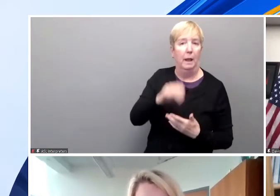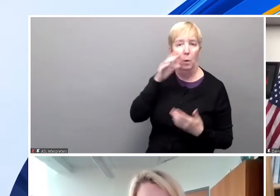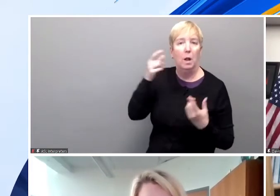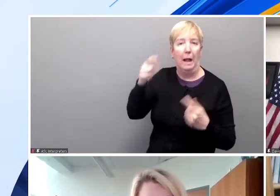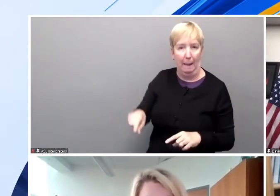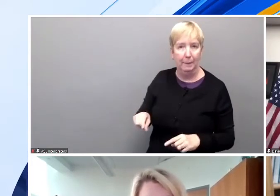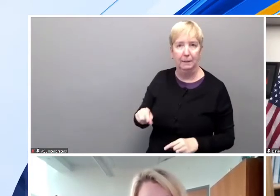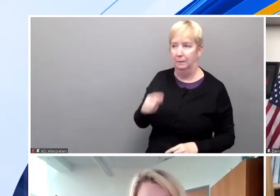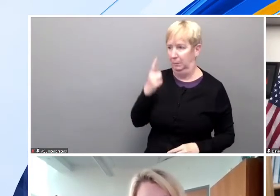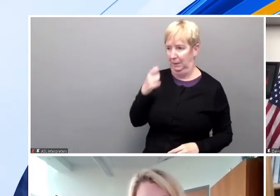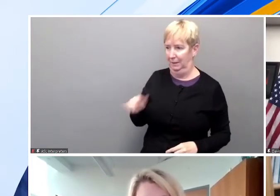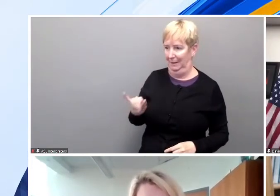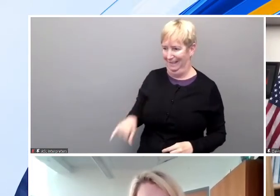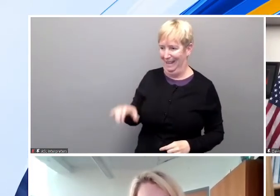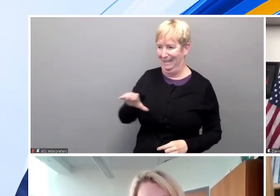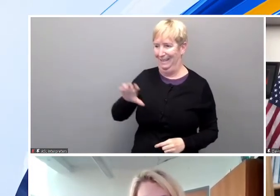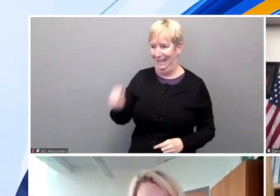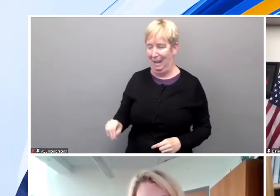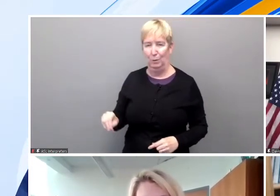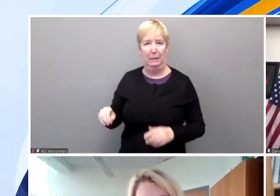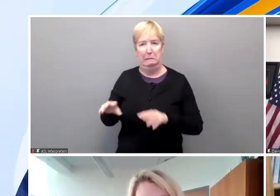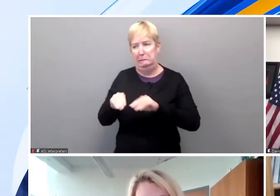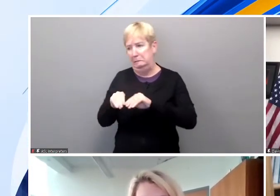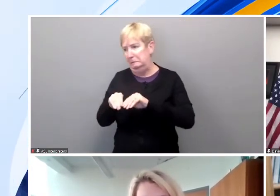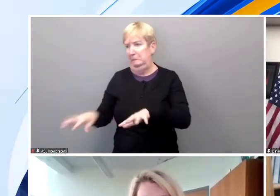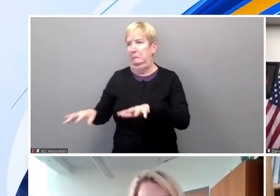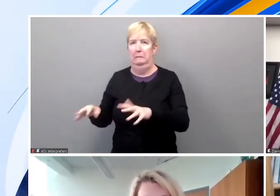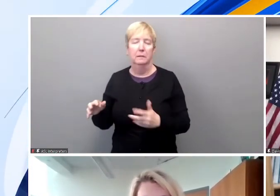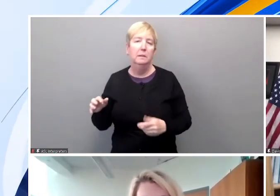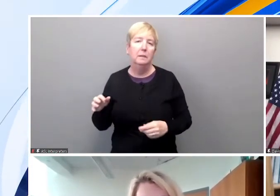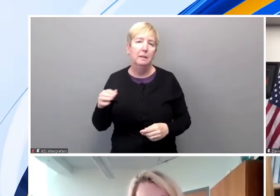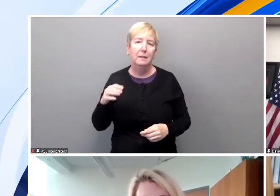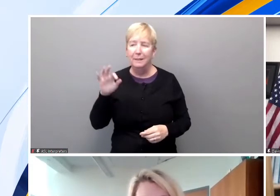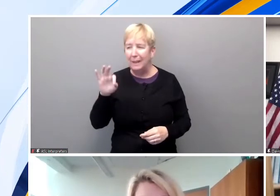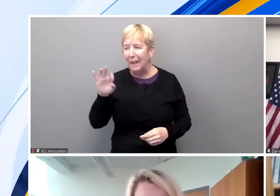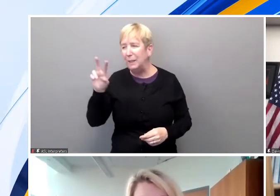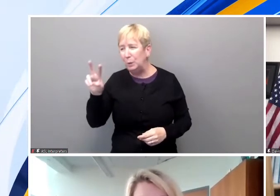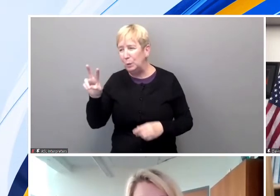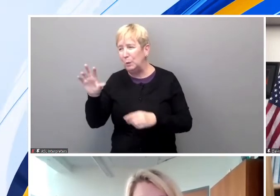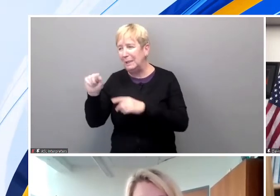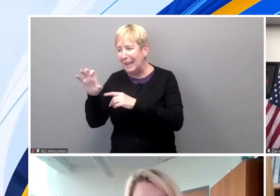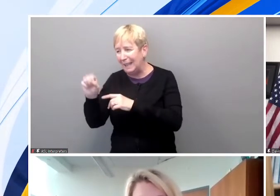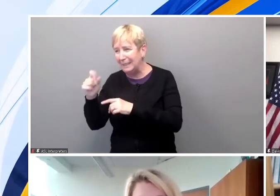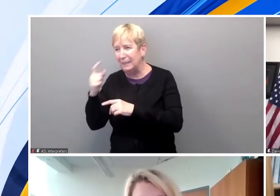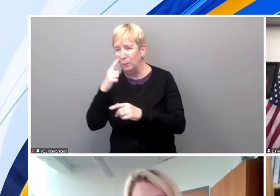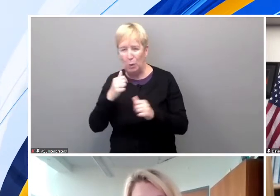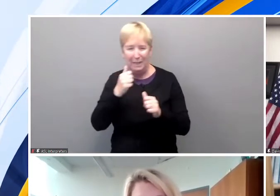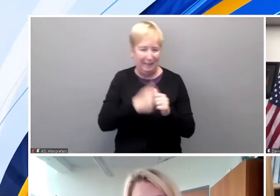county where there are 92 cases per 100,000 people over a